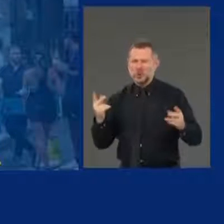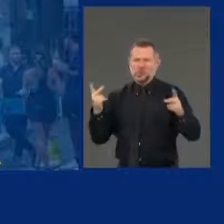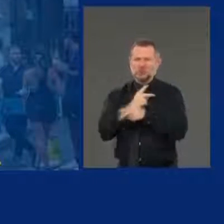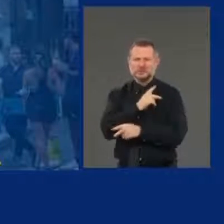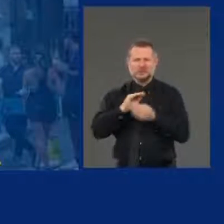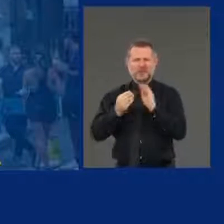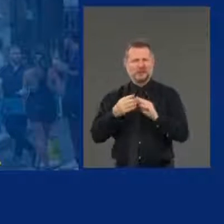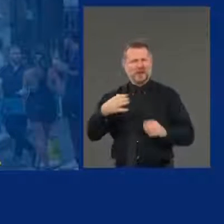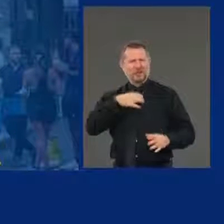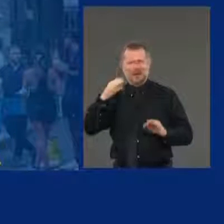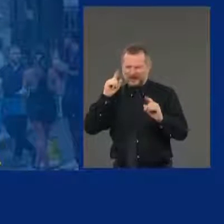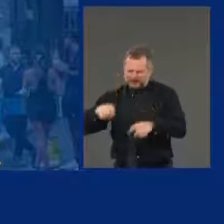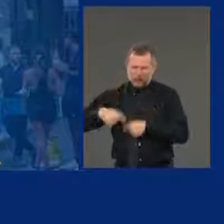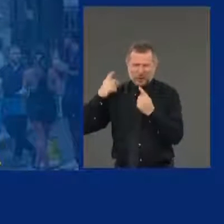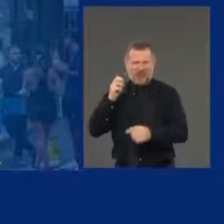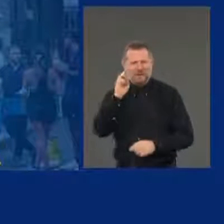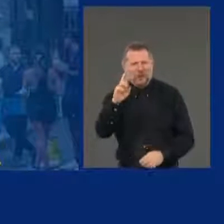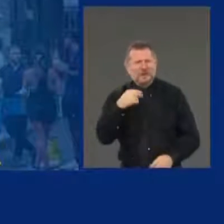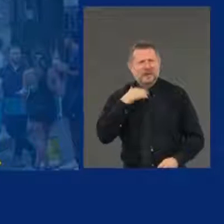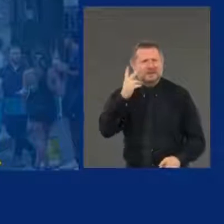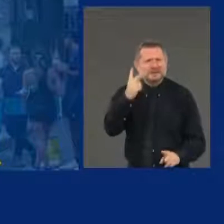time.